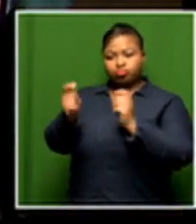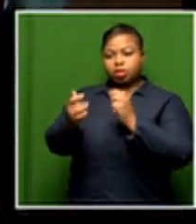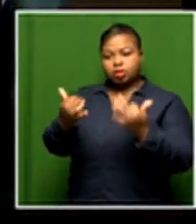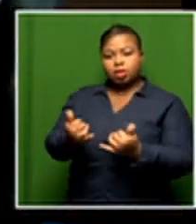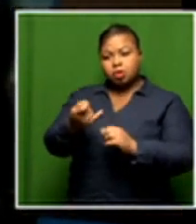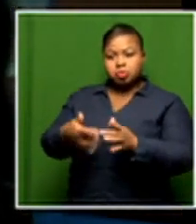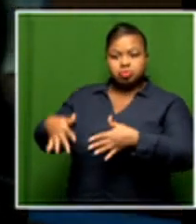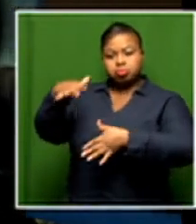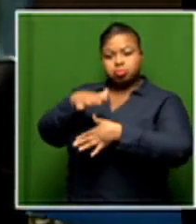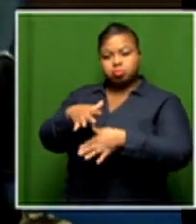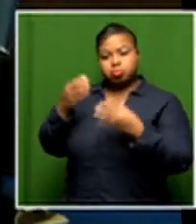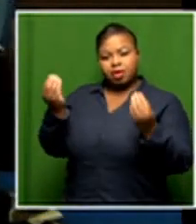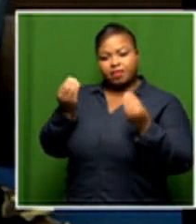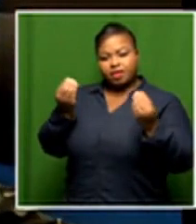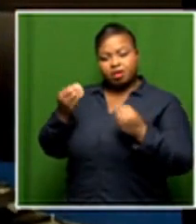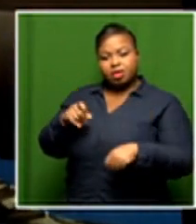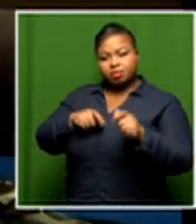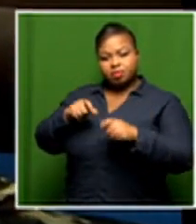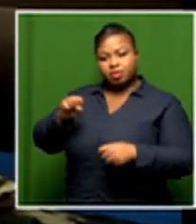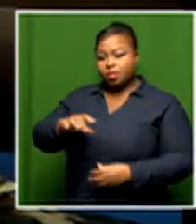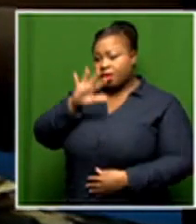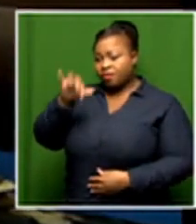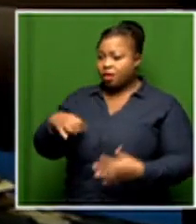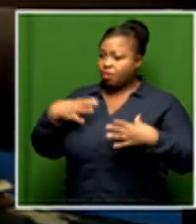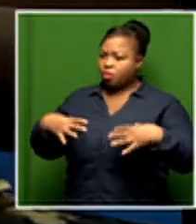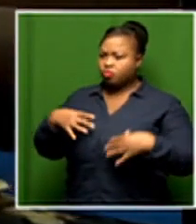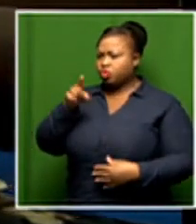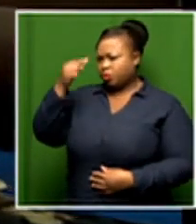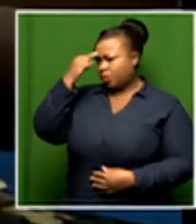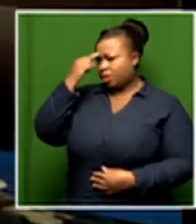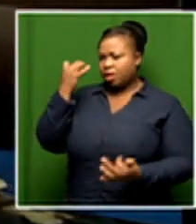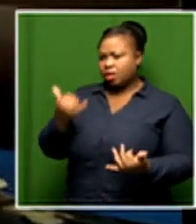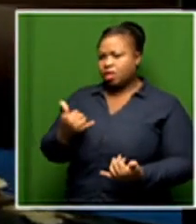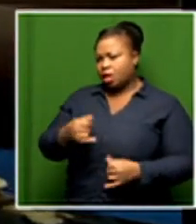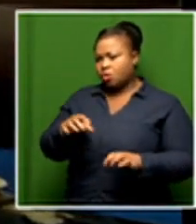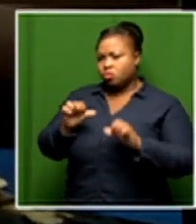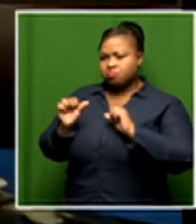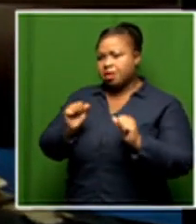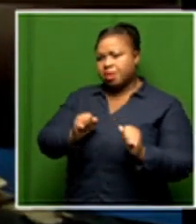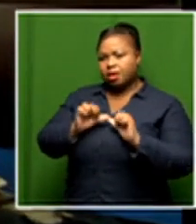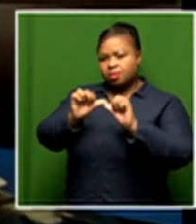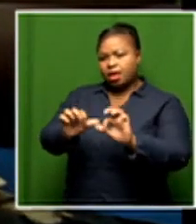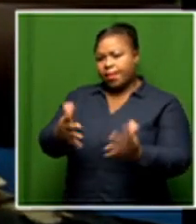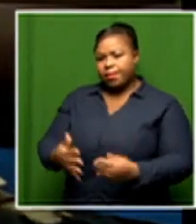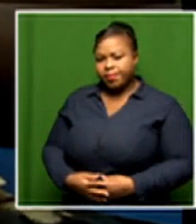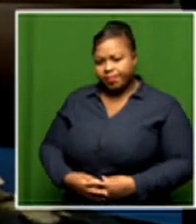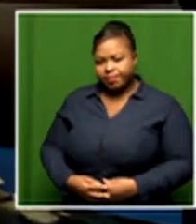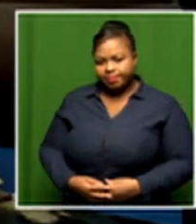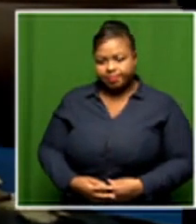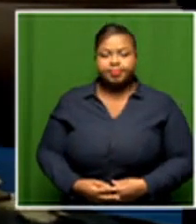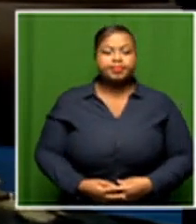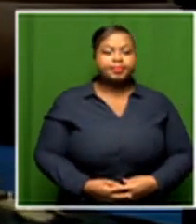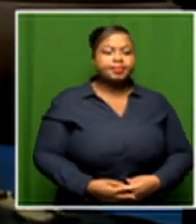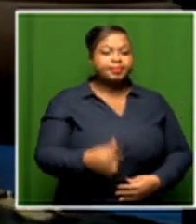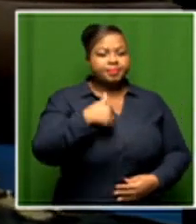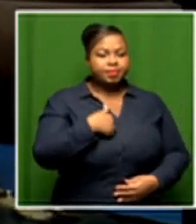as one of the most recognizable faces in fashion in South Africa. What do you think you owe your staying power to? I think believing